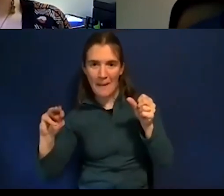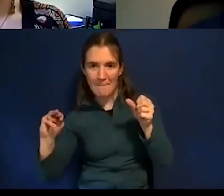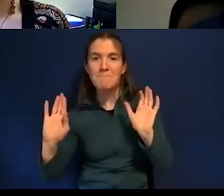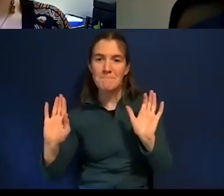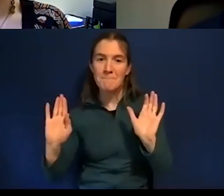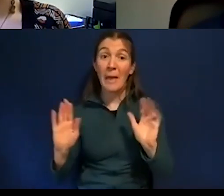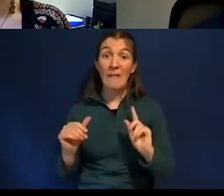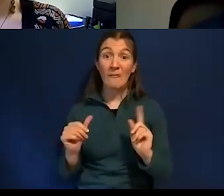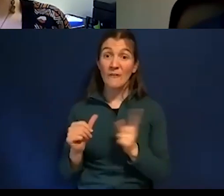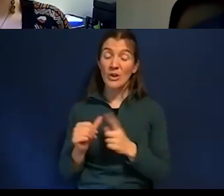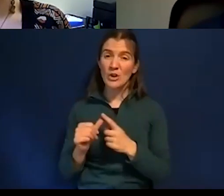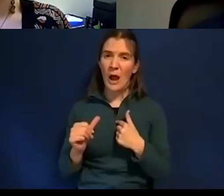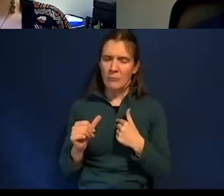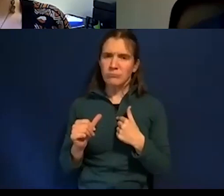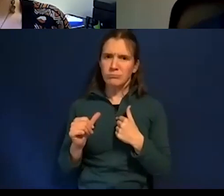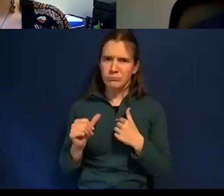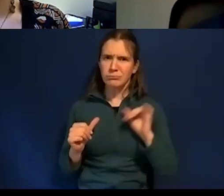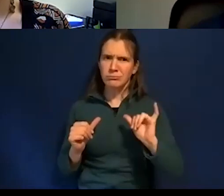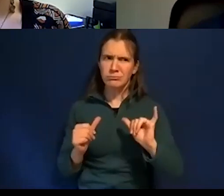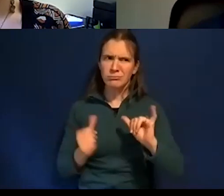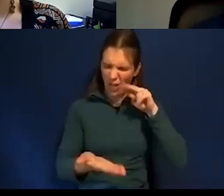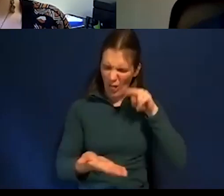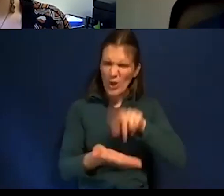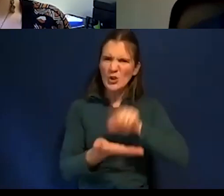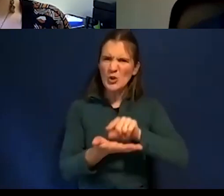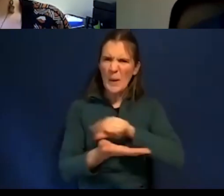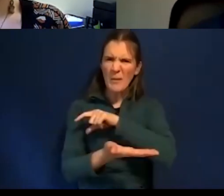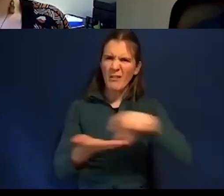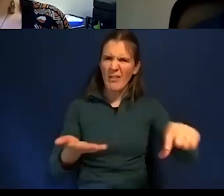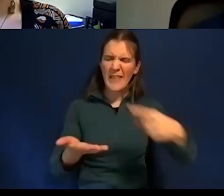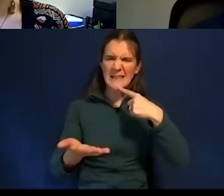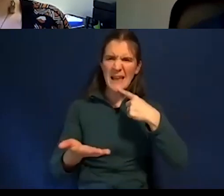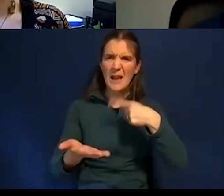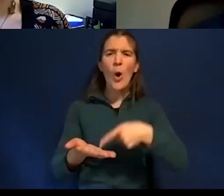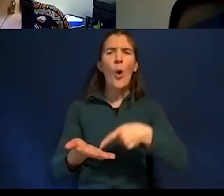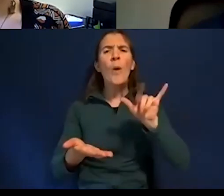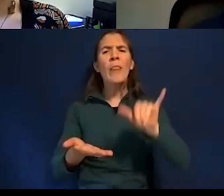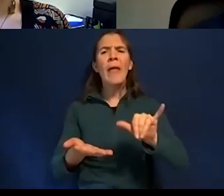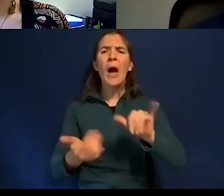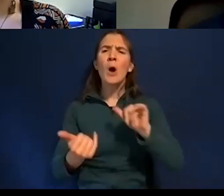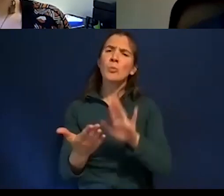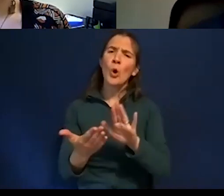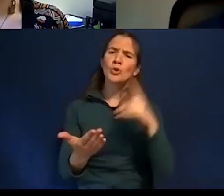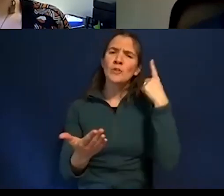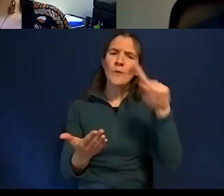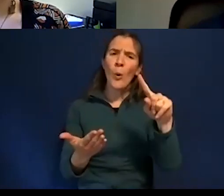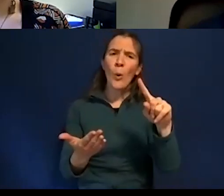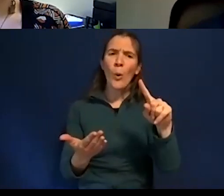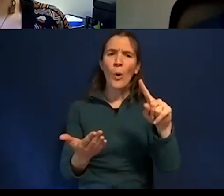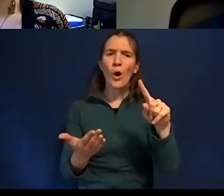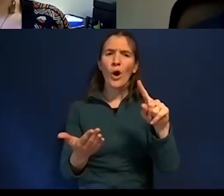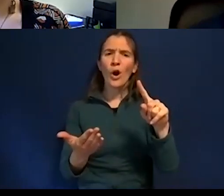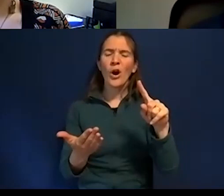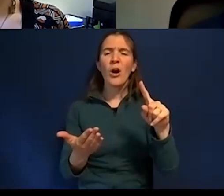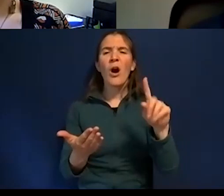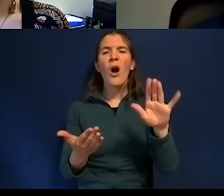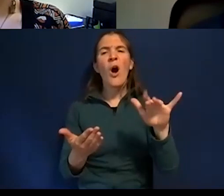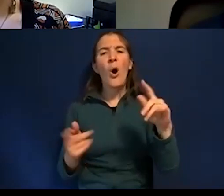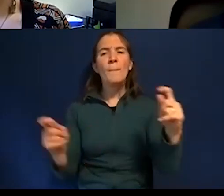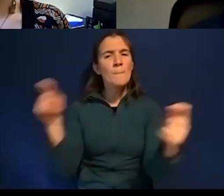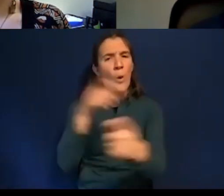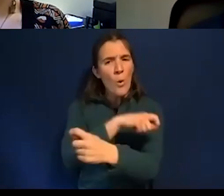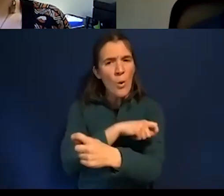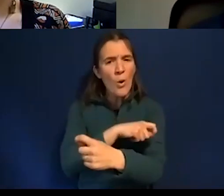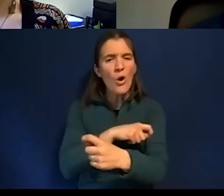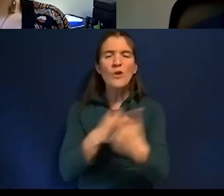I was alarmed by the characterization in the Reformer as a, of it as a, that it had been changed into a